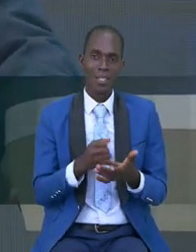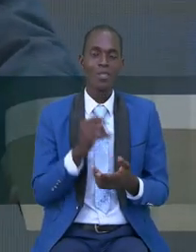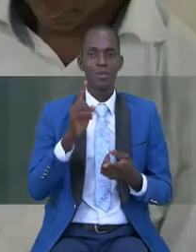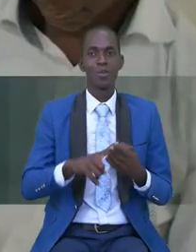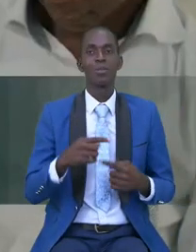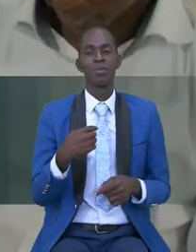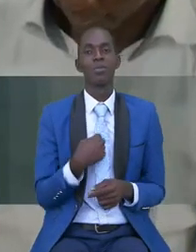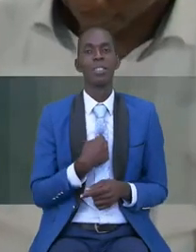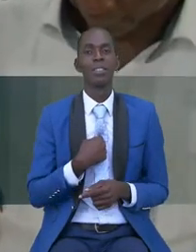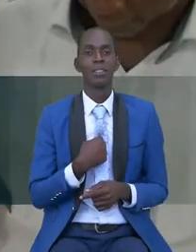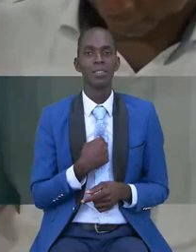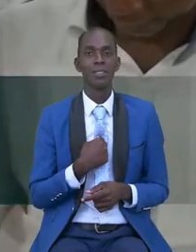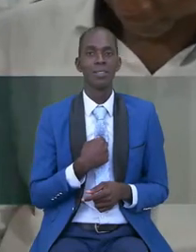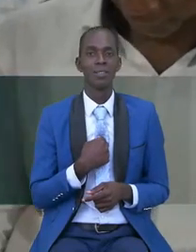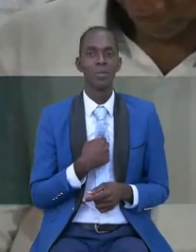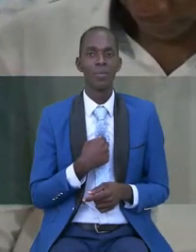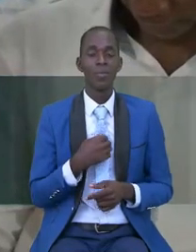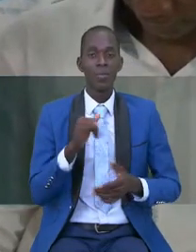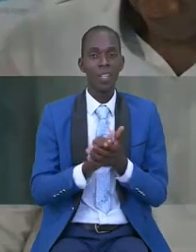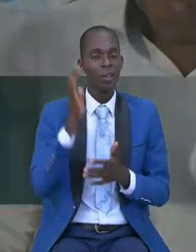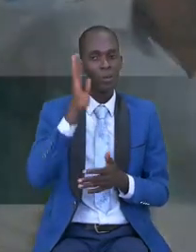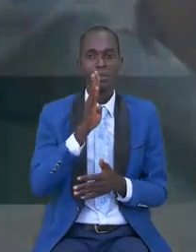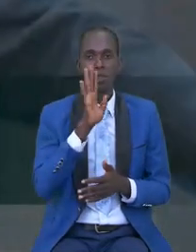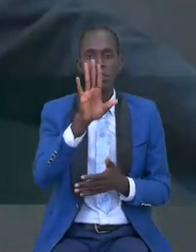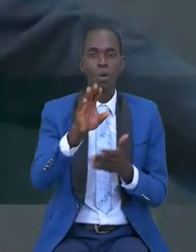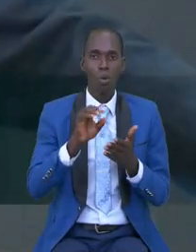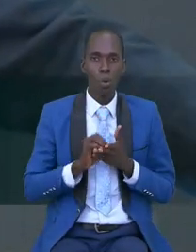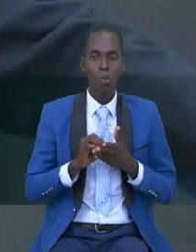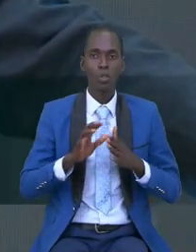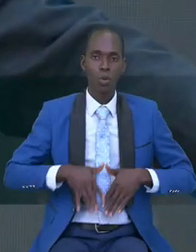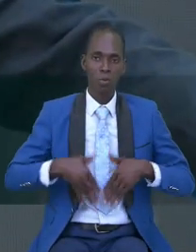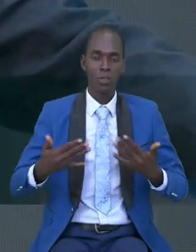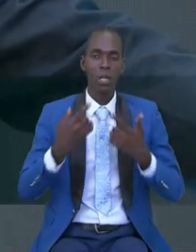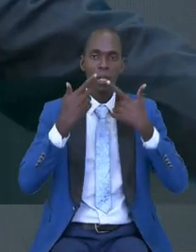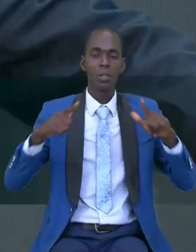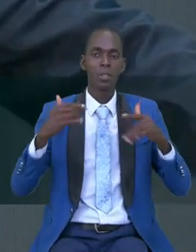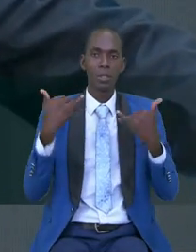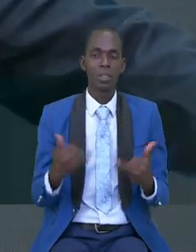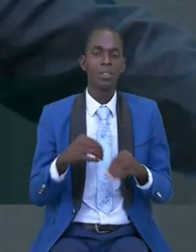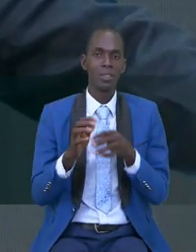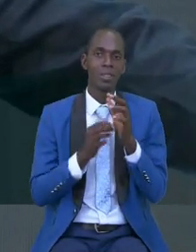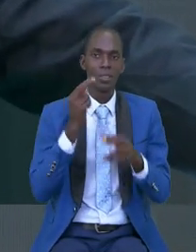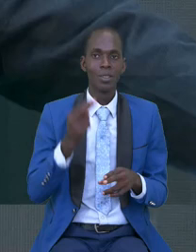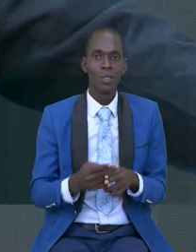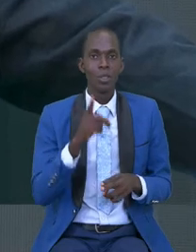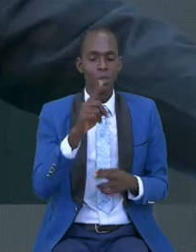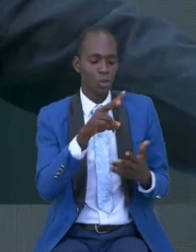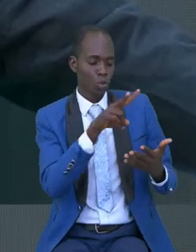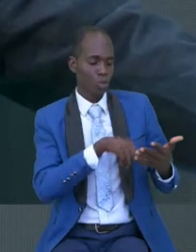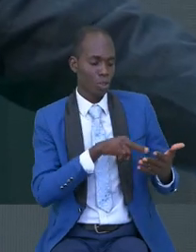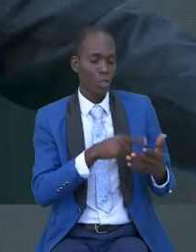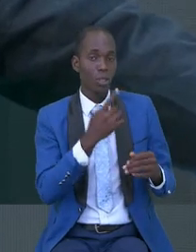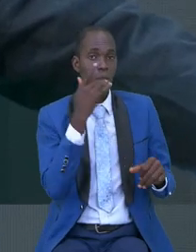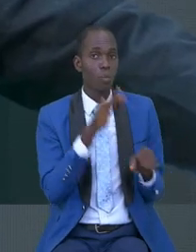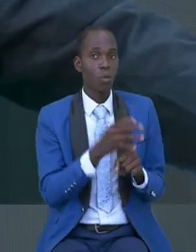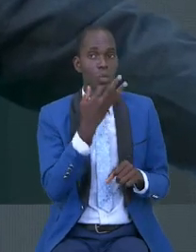me. That should be your language from now on. You reach the promise of God.